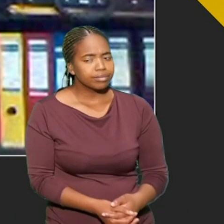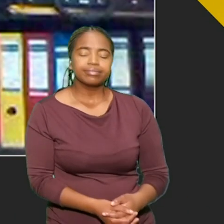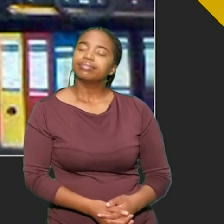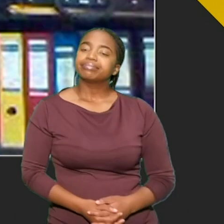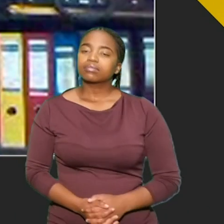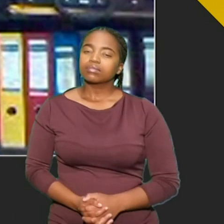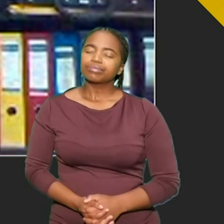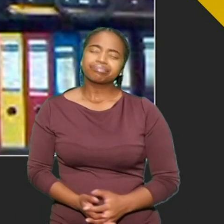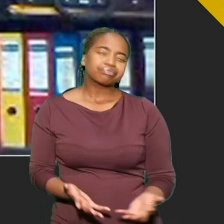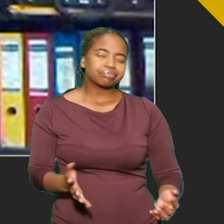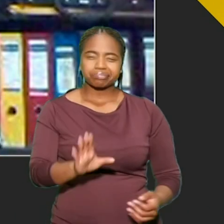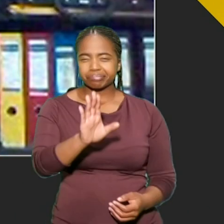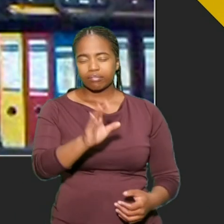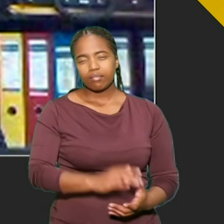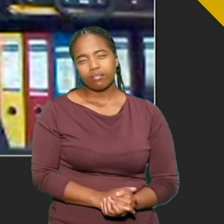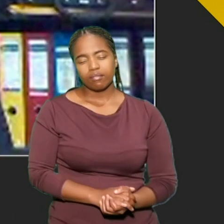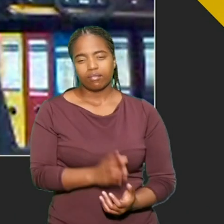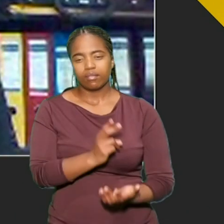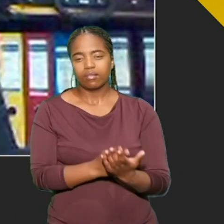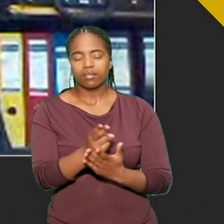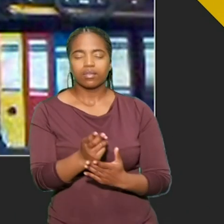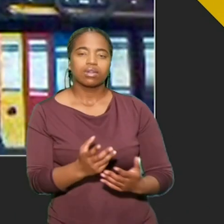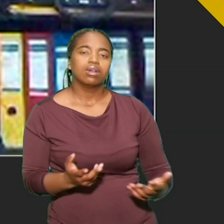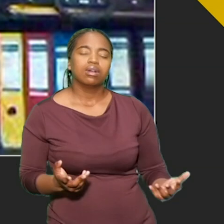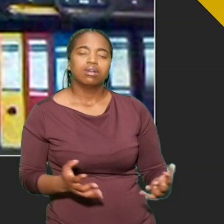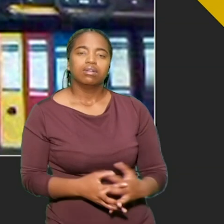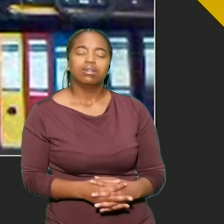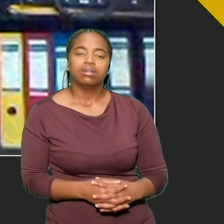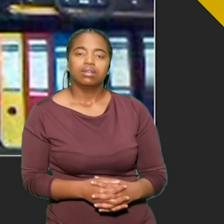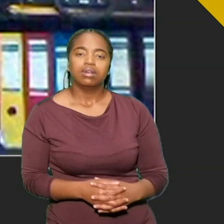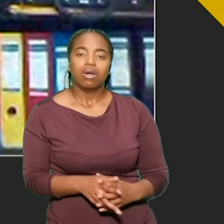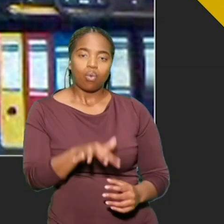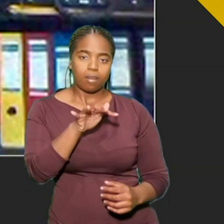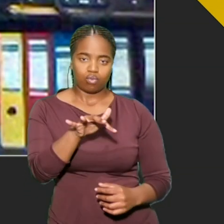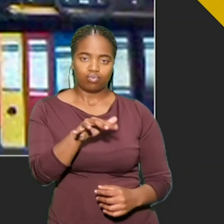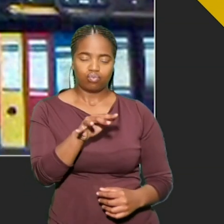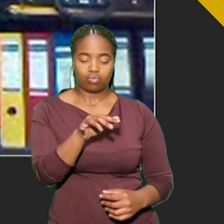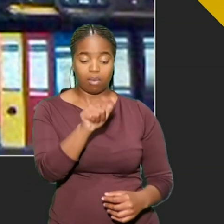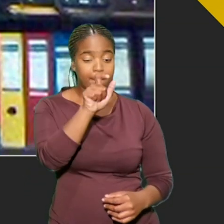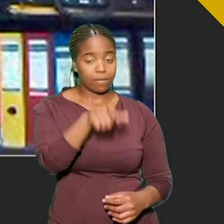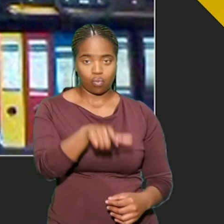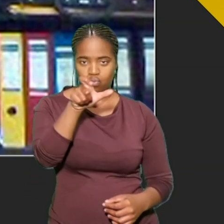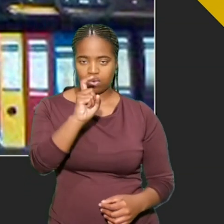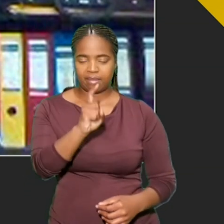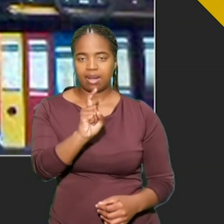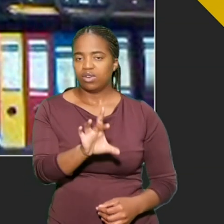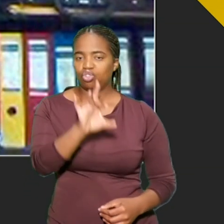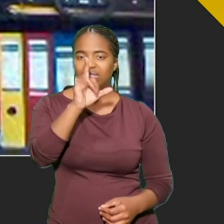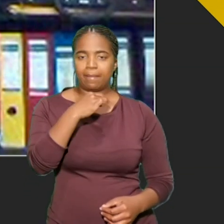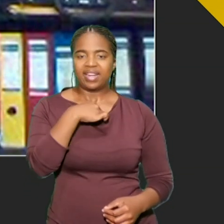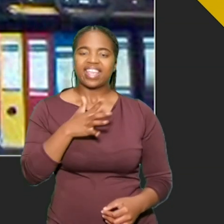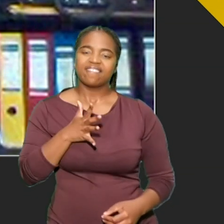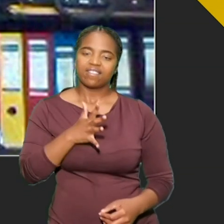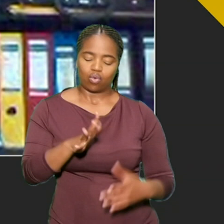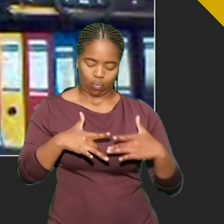Look, to be honest, umuntu bekufanele ukuthi abe ne choice ukuthi ufuna ukuhlala kuphi. Okay.